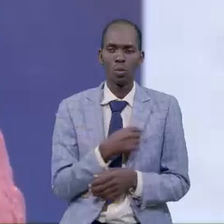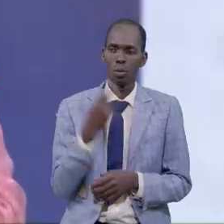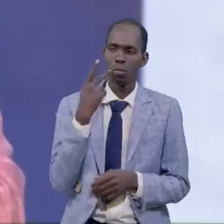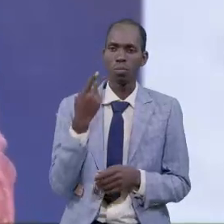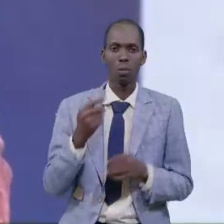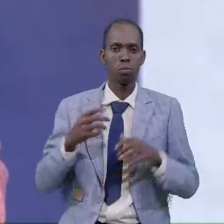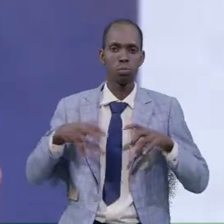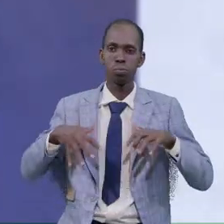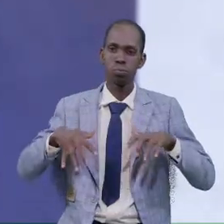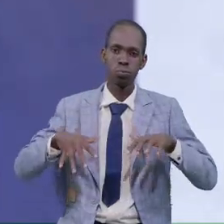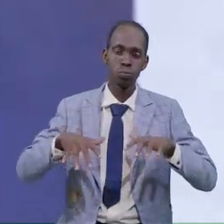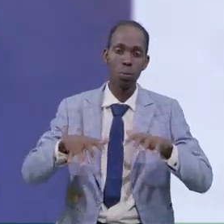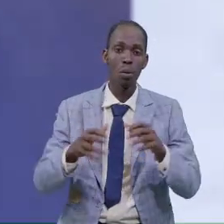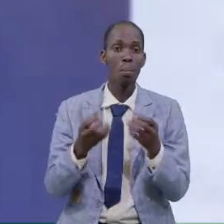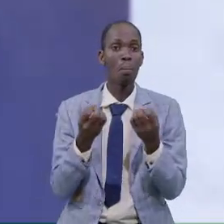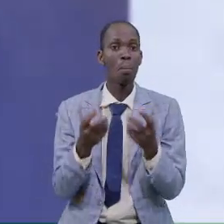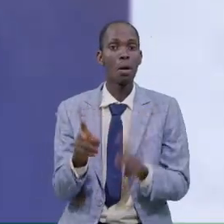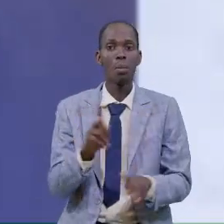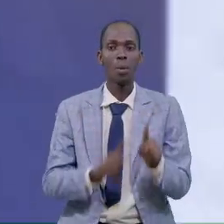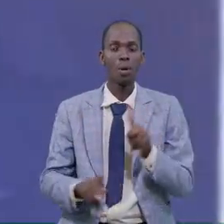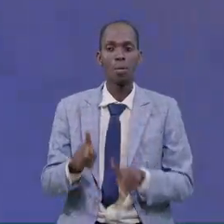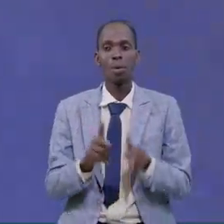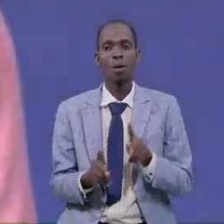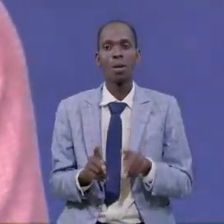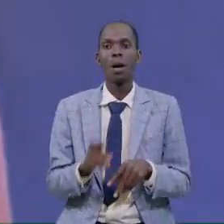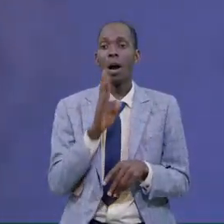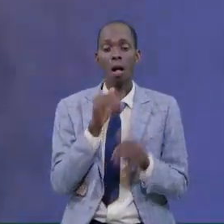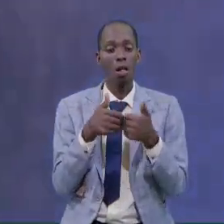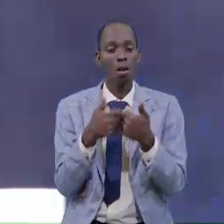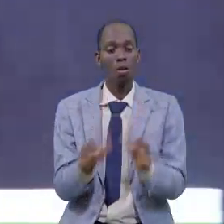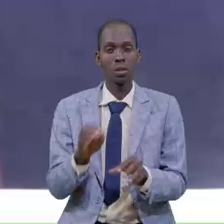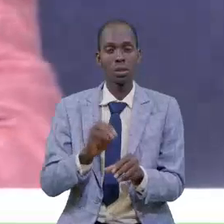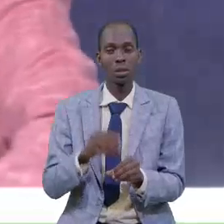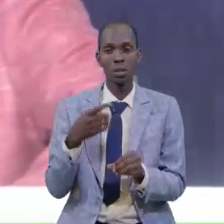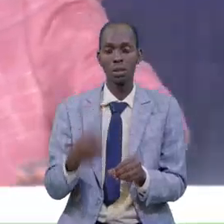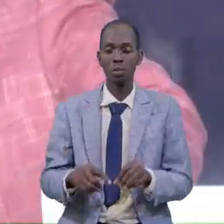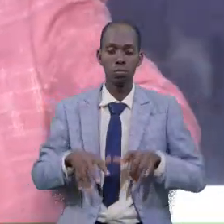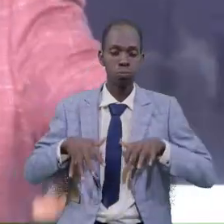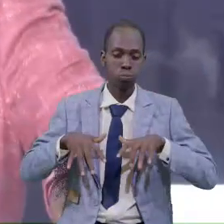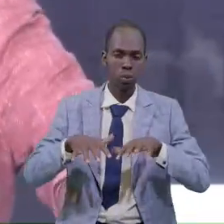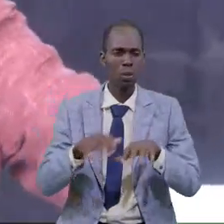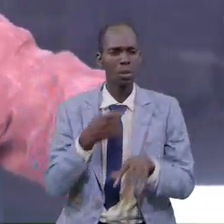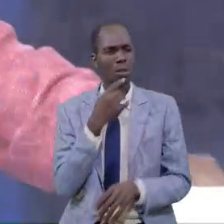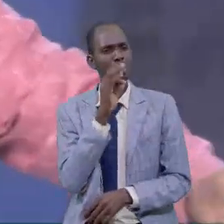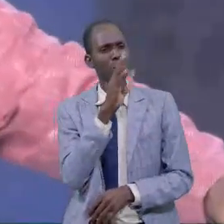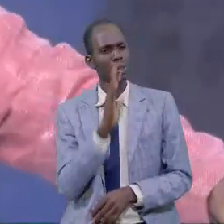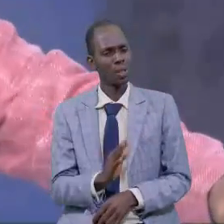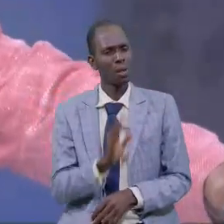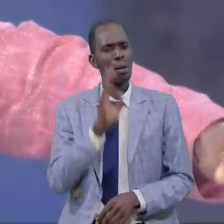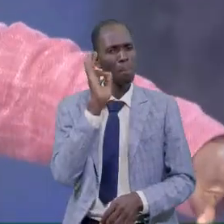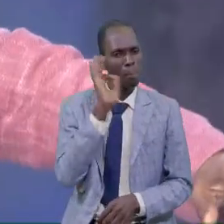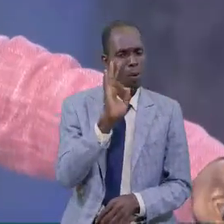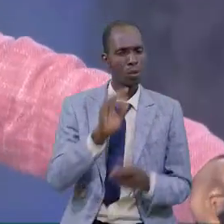many people are lost in the multitude. They say, preacher, preach to us. No,